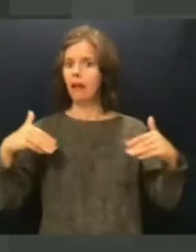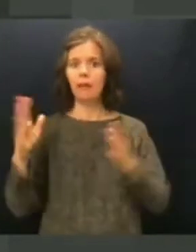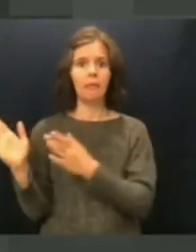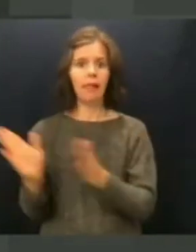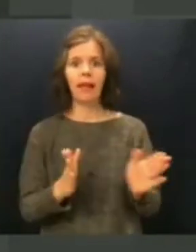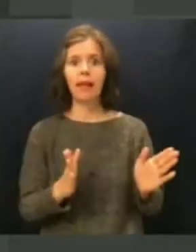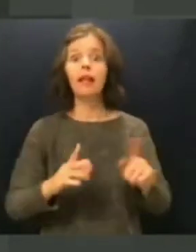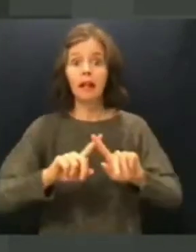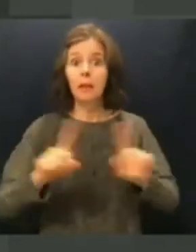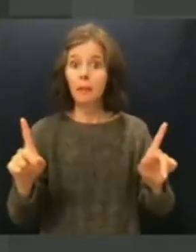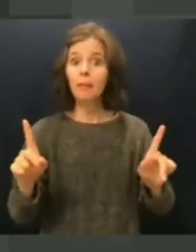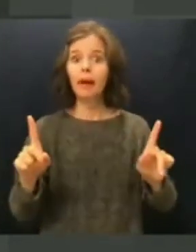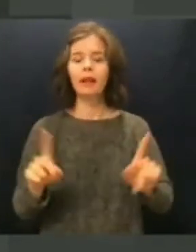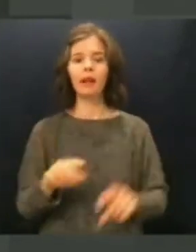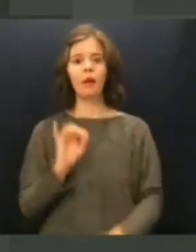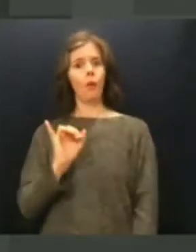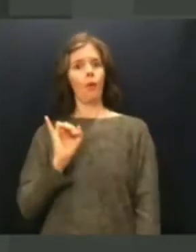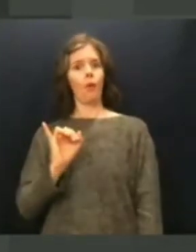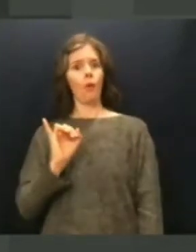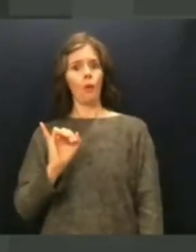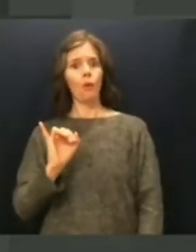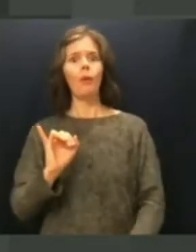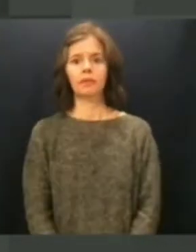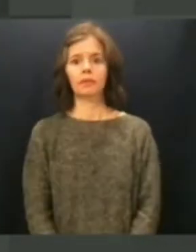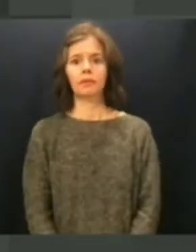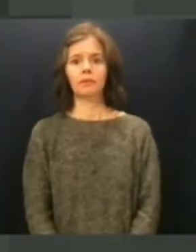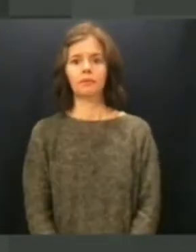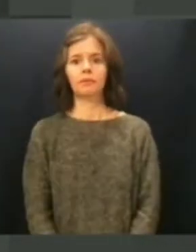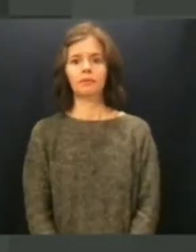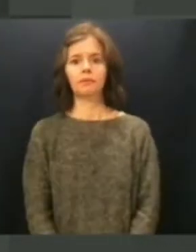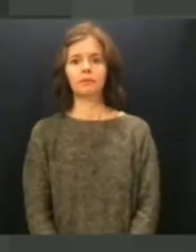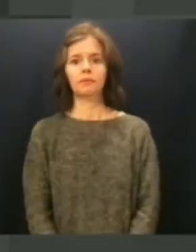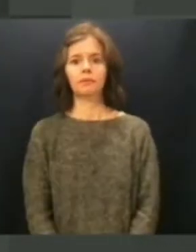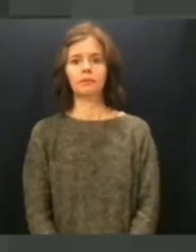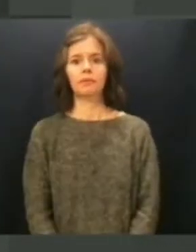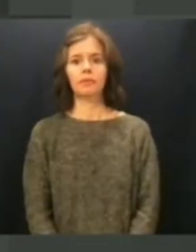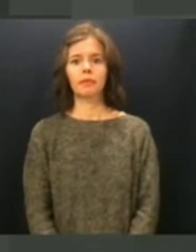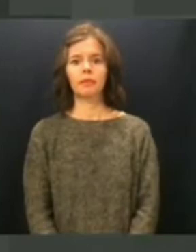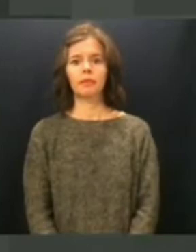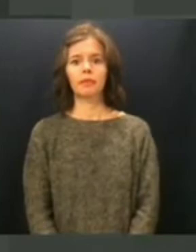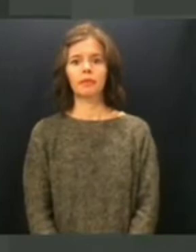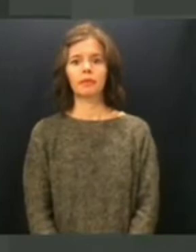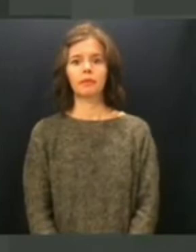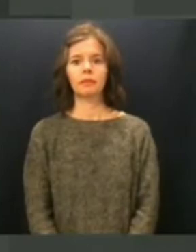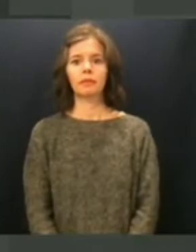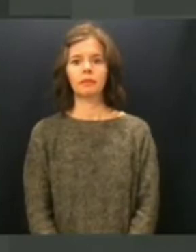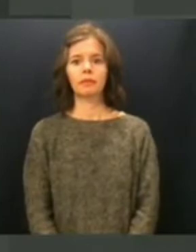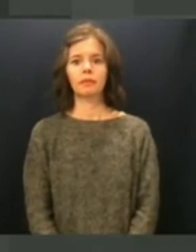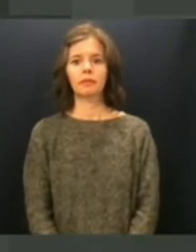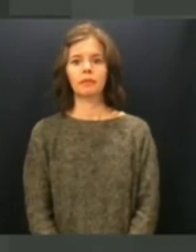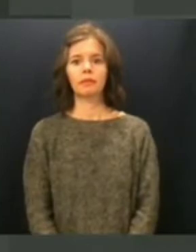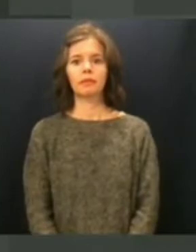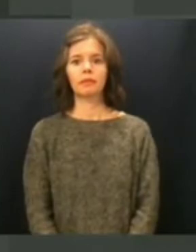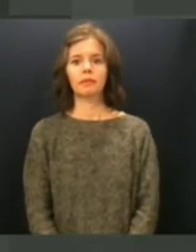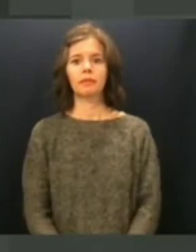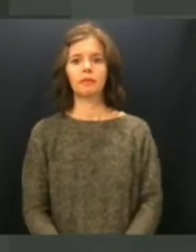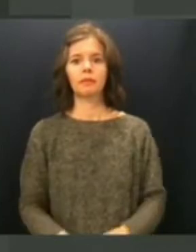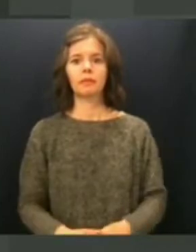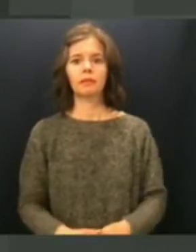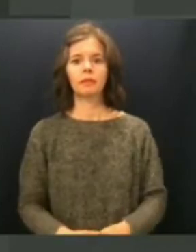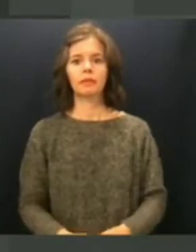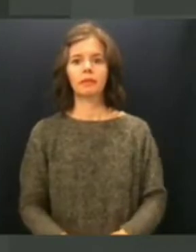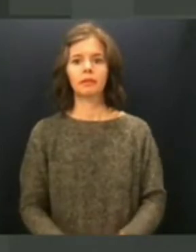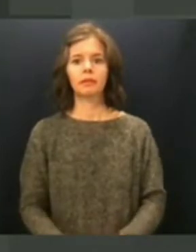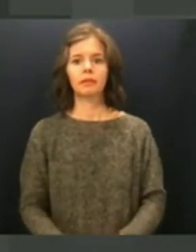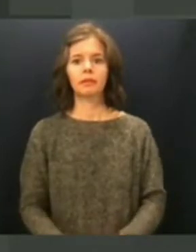that's so exciting. And well, you can just build that. You're very quiet and watch closely for the warden.